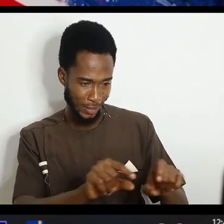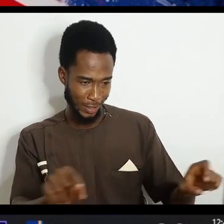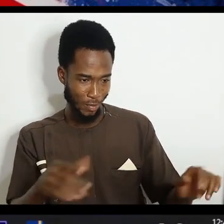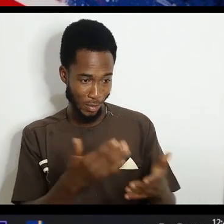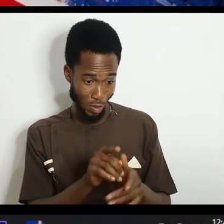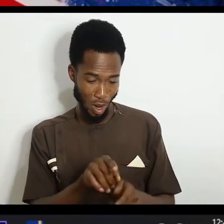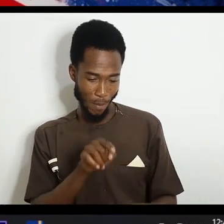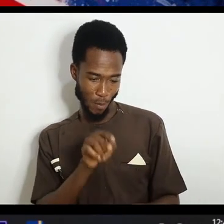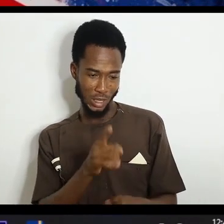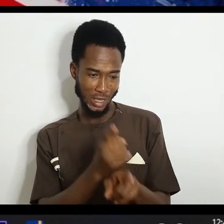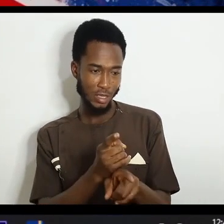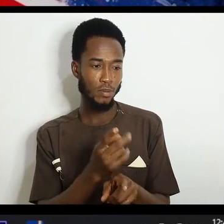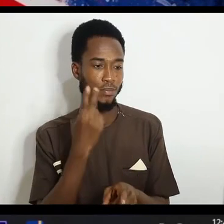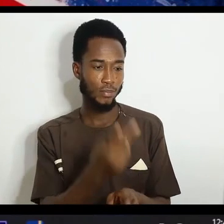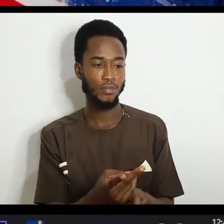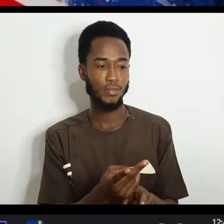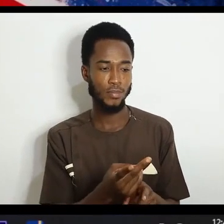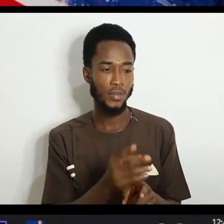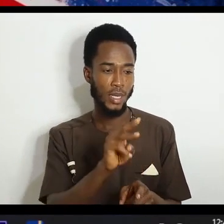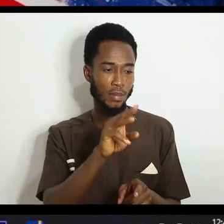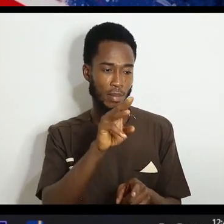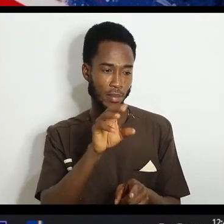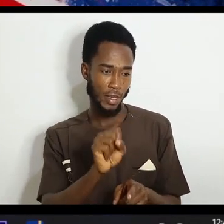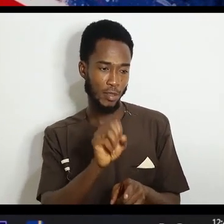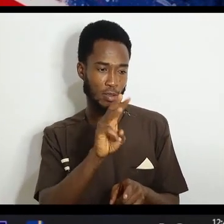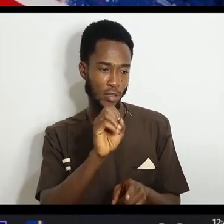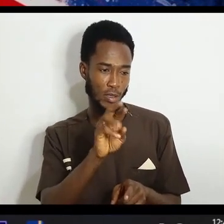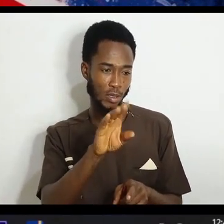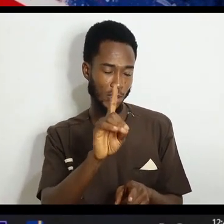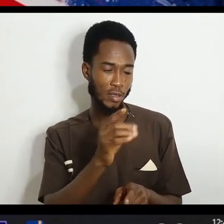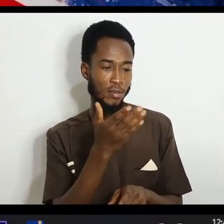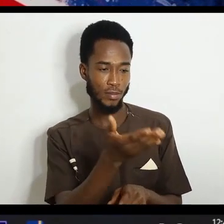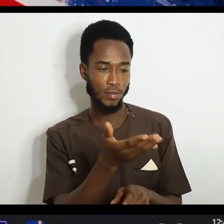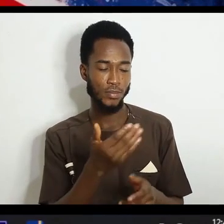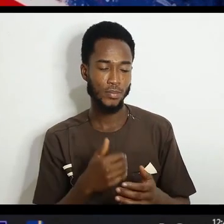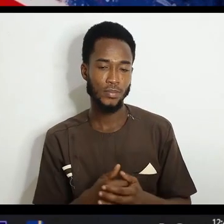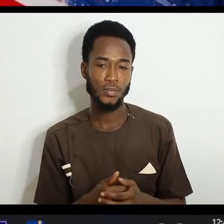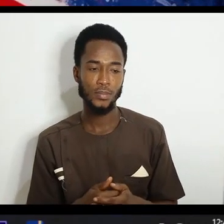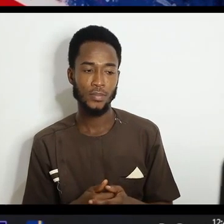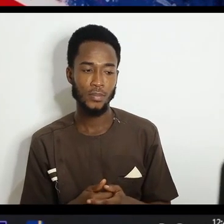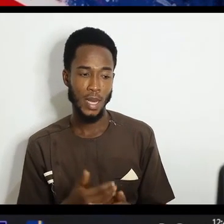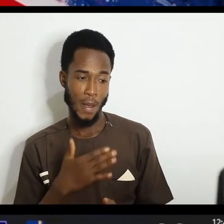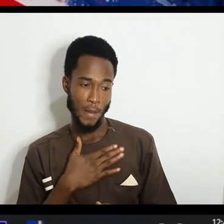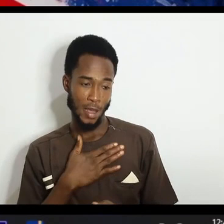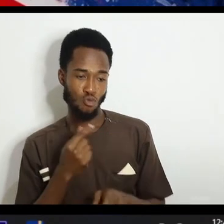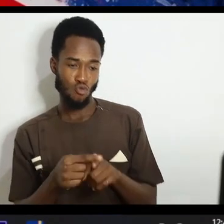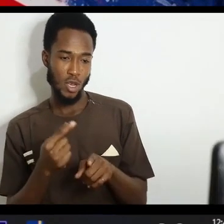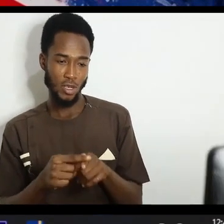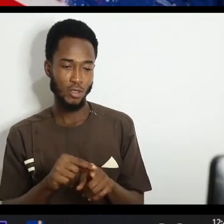pinned it there. Then you can see there is a Microsoft Word over there. Mine is